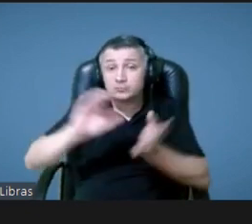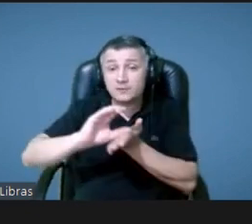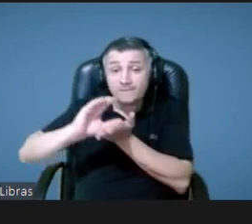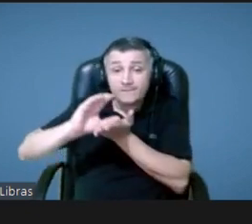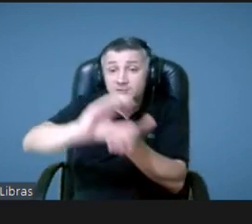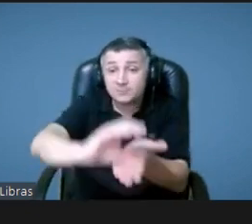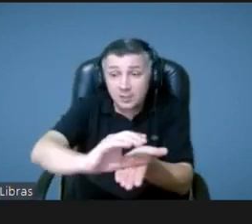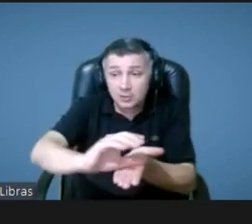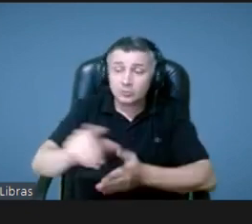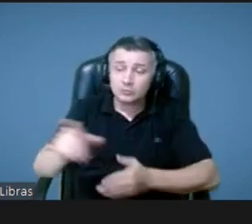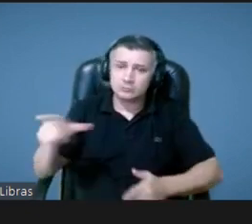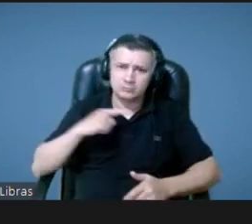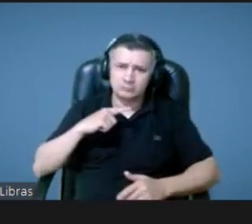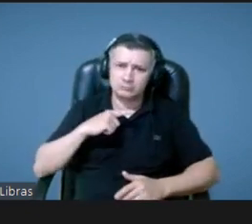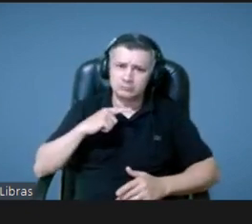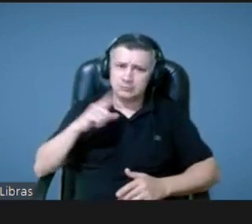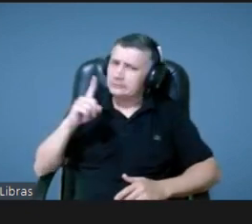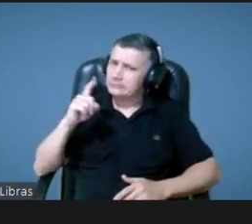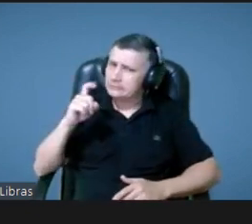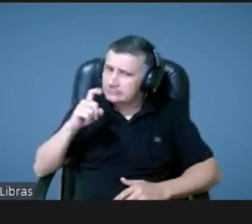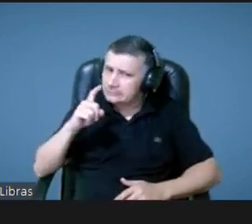in terms of divestment,